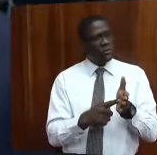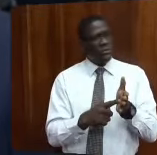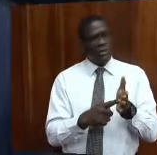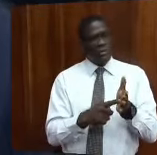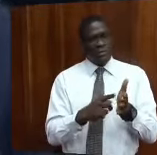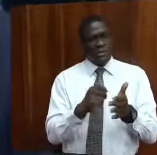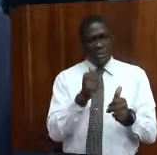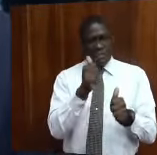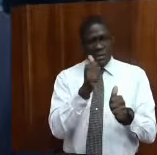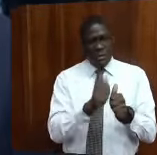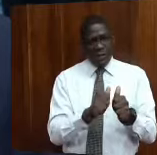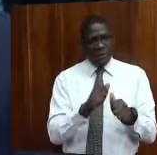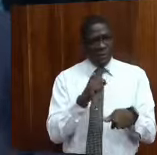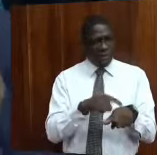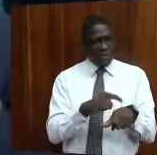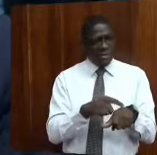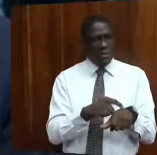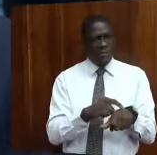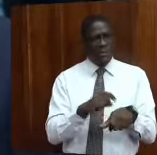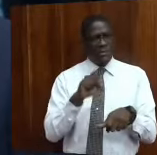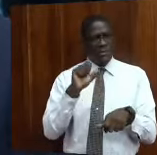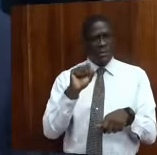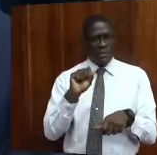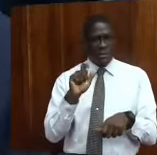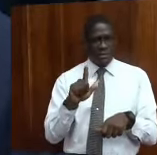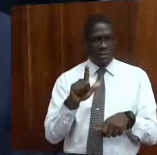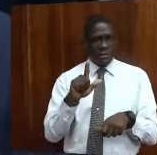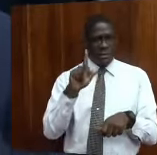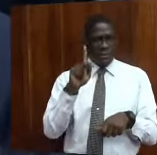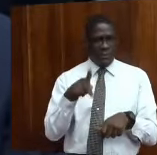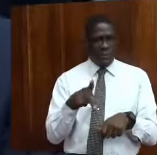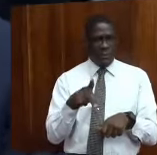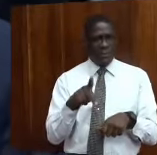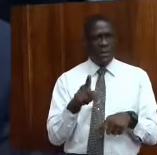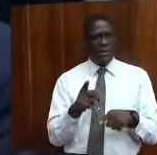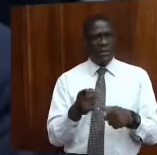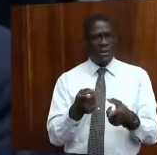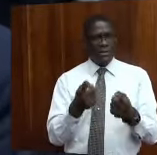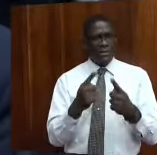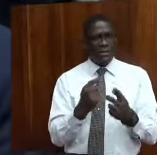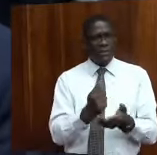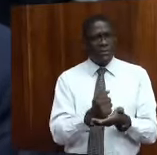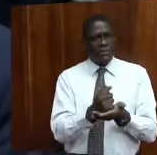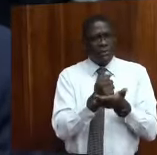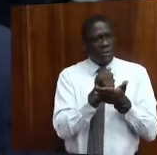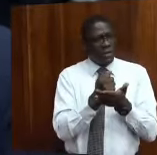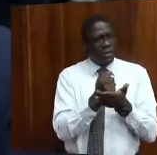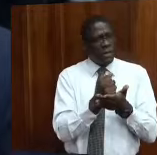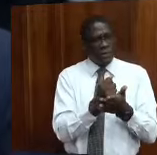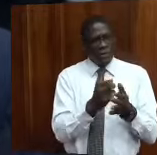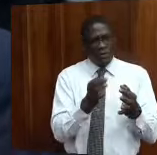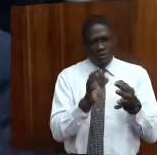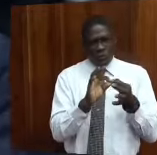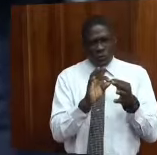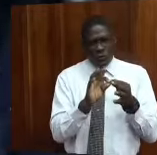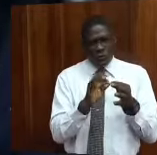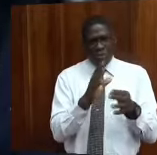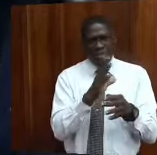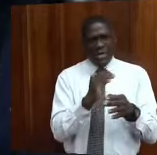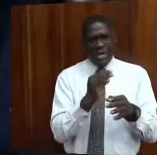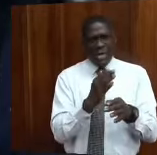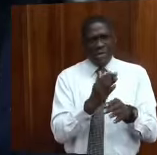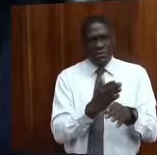Party that has intervened most decisively in moments of transition and modernization of our country. We